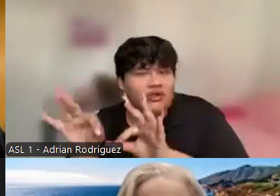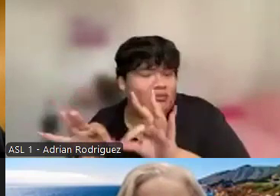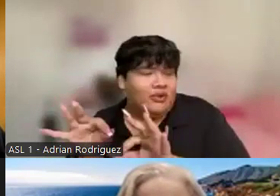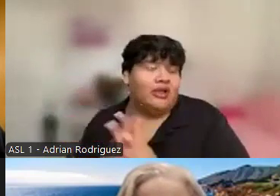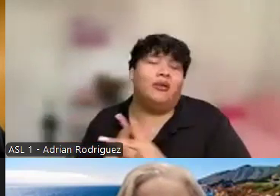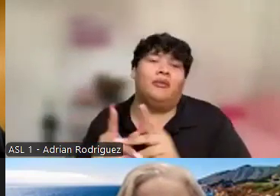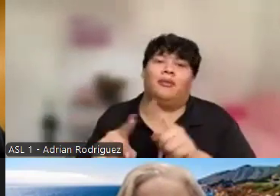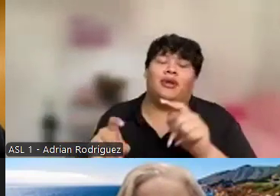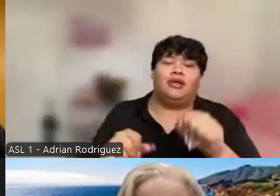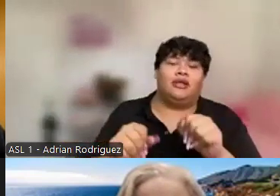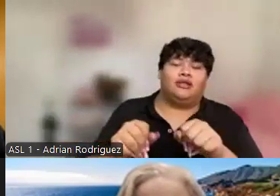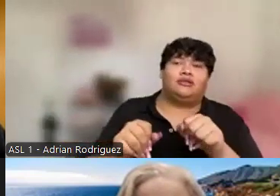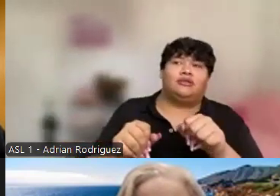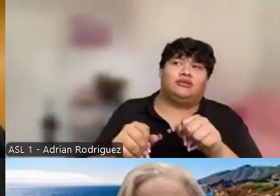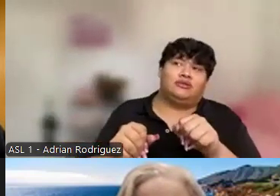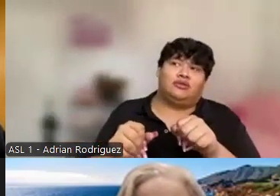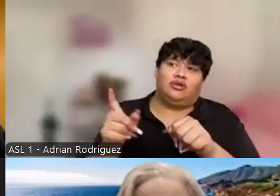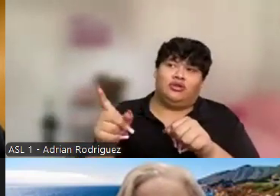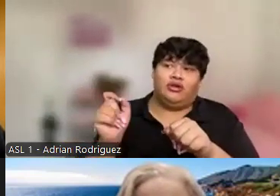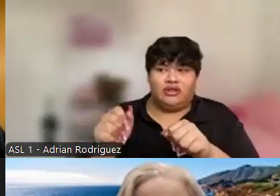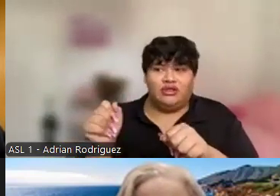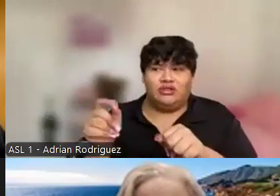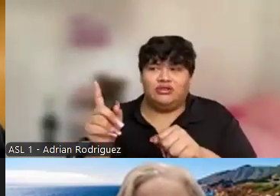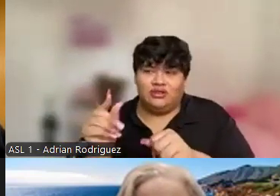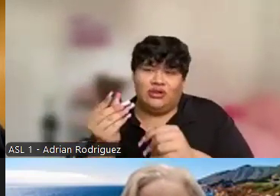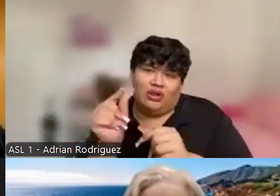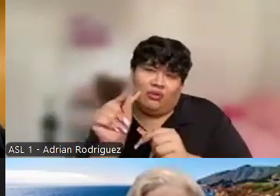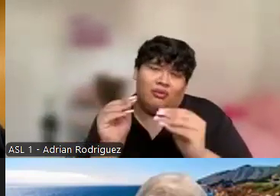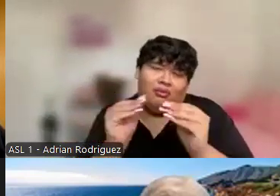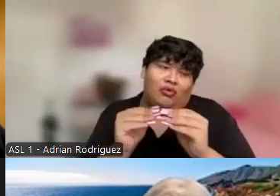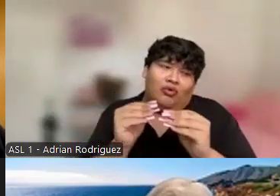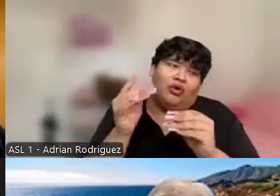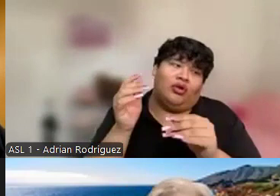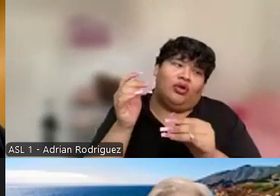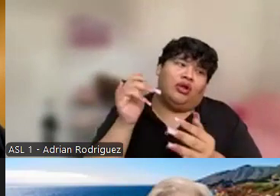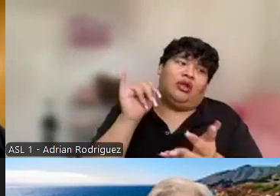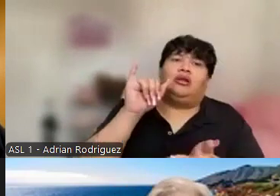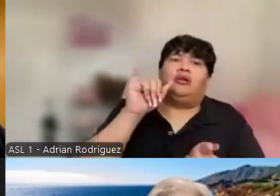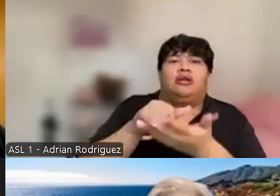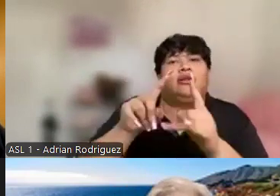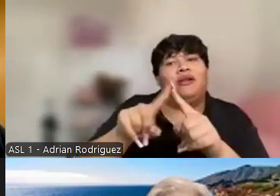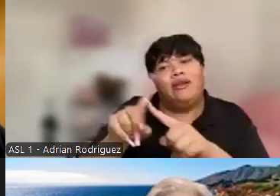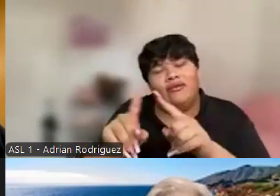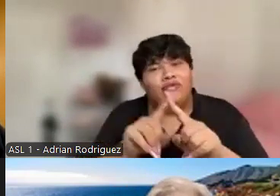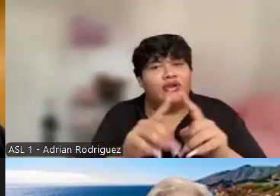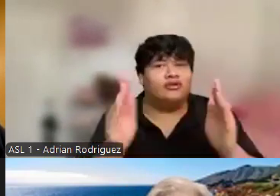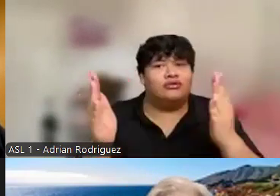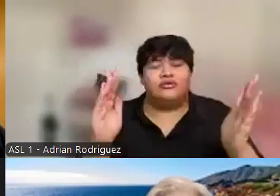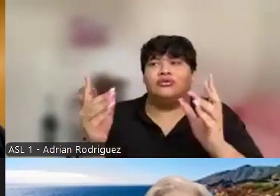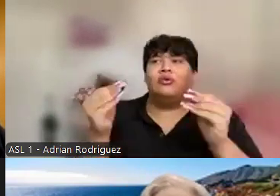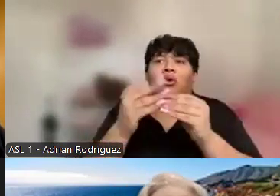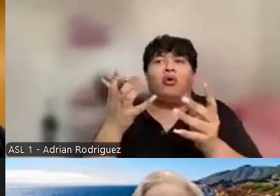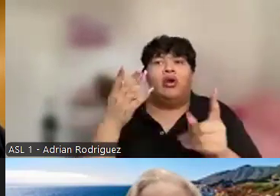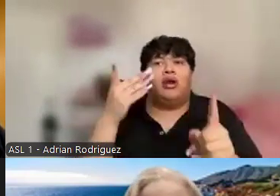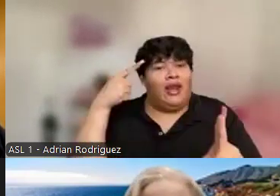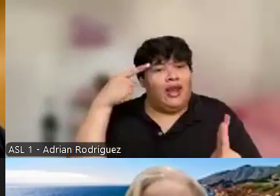But yeah, that is essentially a little bit about some of the differences amongst what we're aiming to do